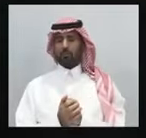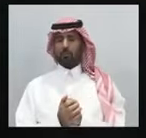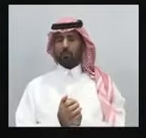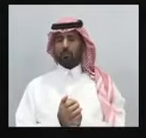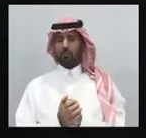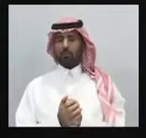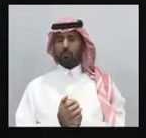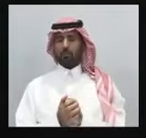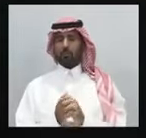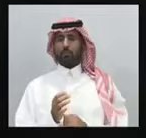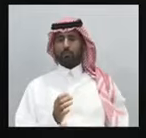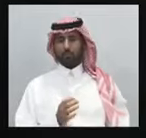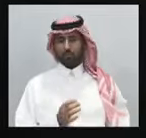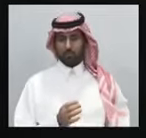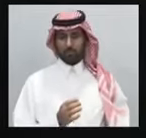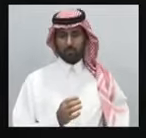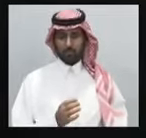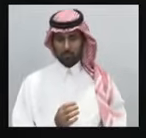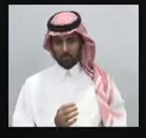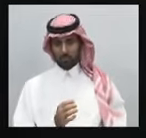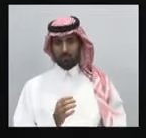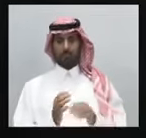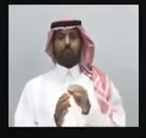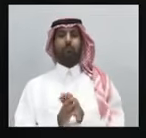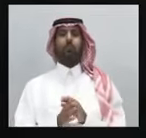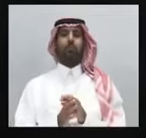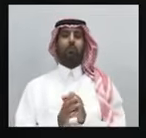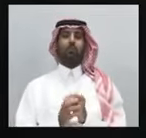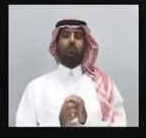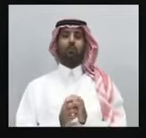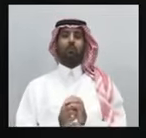way, internships, which is you are asking for